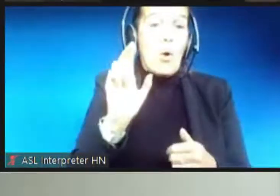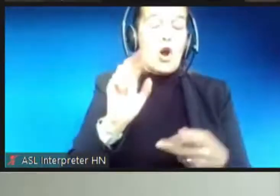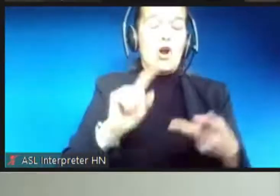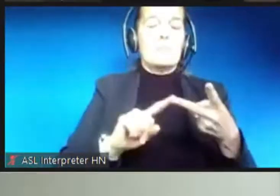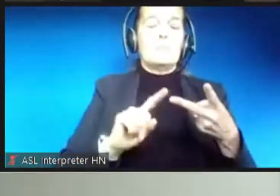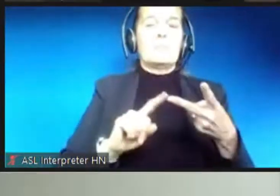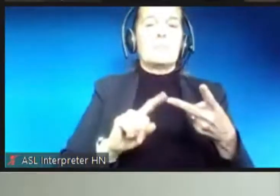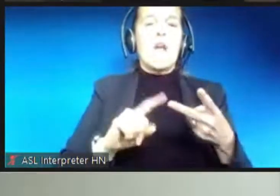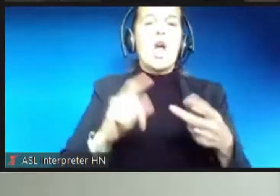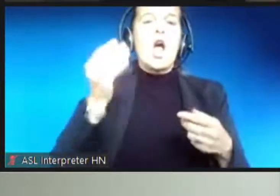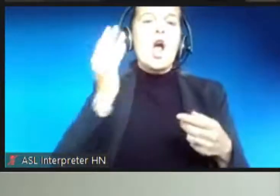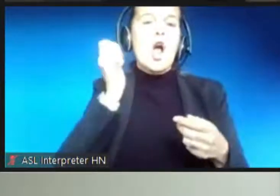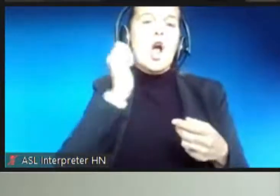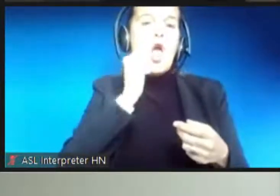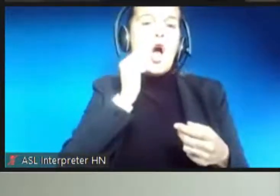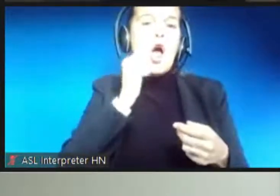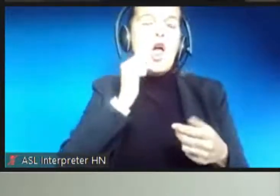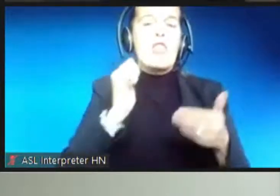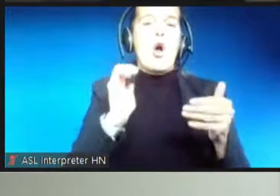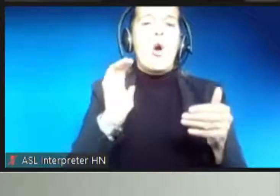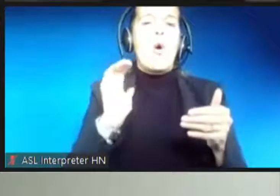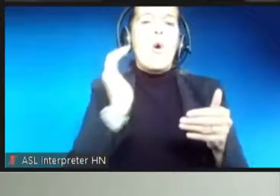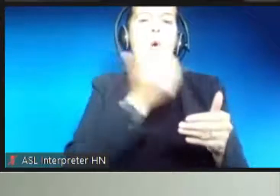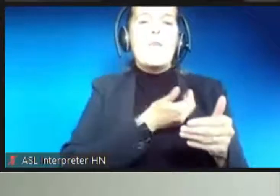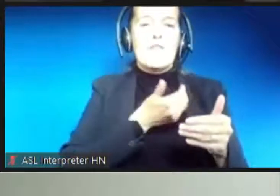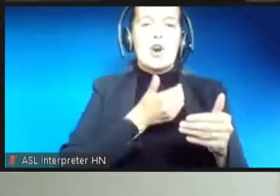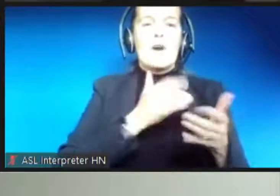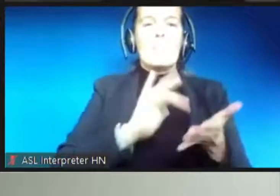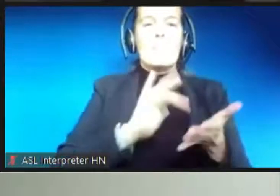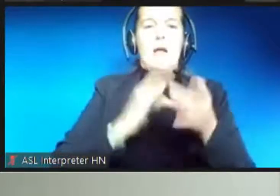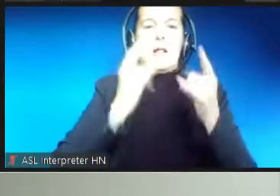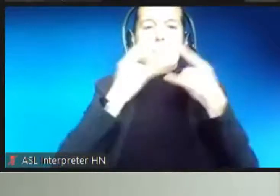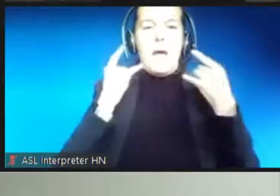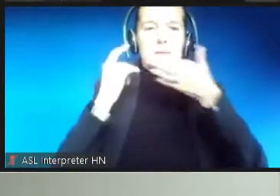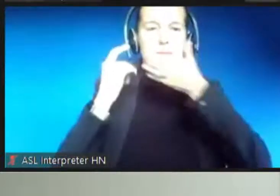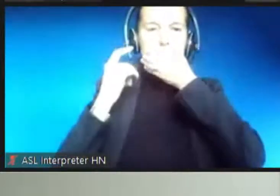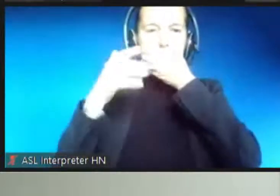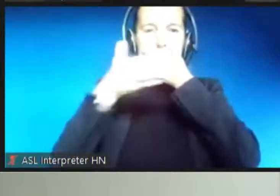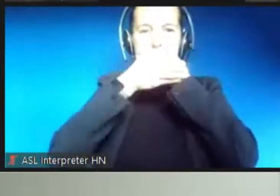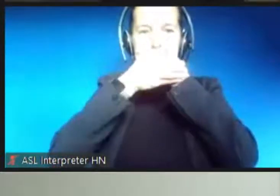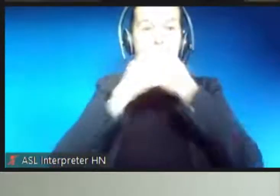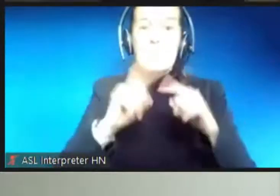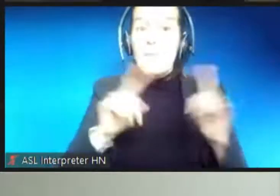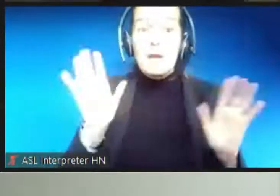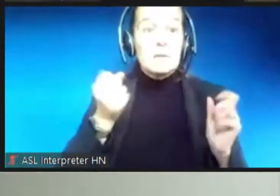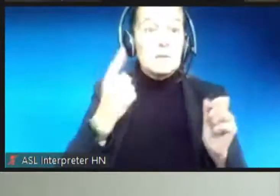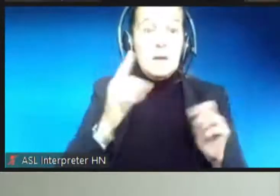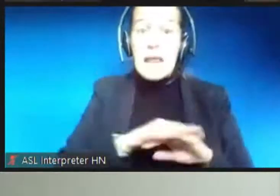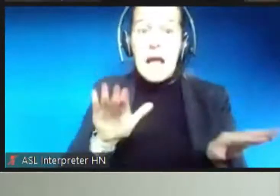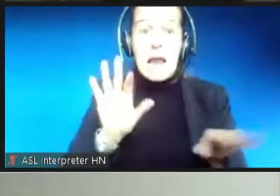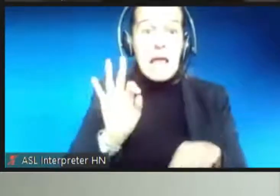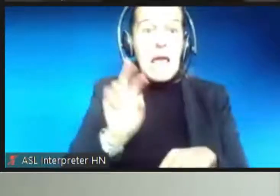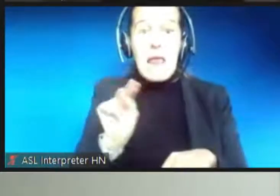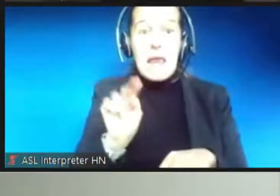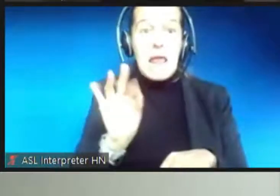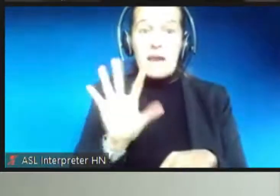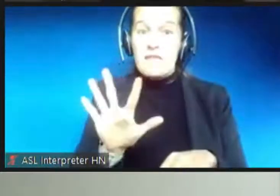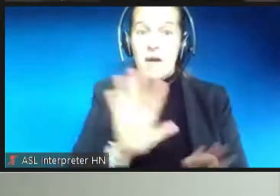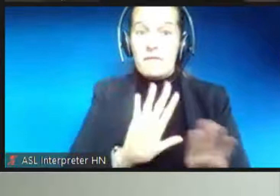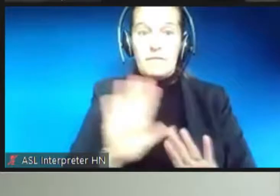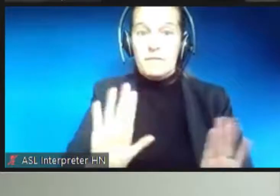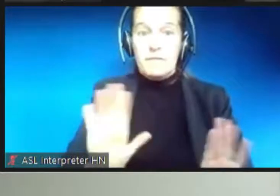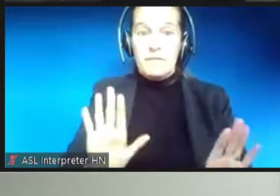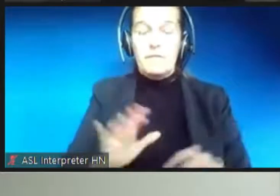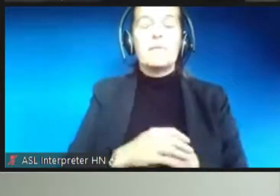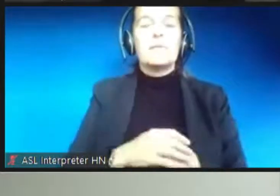cloth mask over a medical grade mask, but not for the N95 masks. So in summary, vaccines are